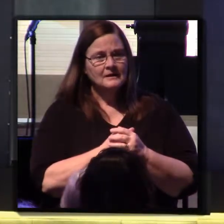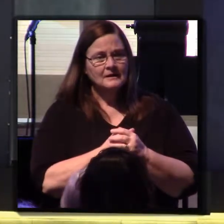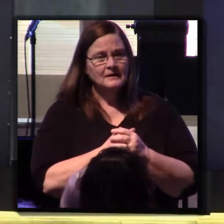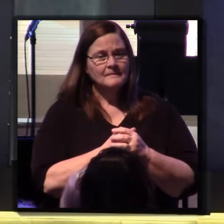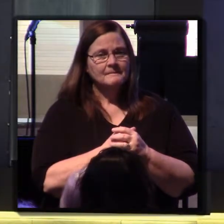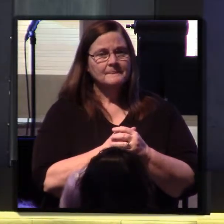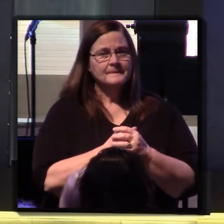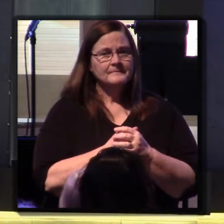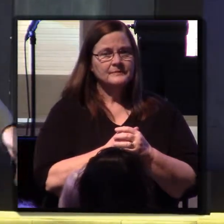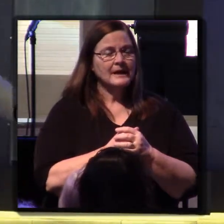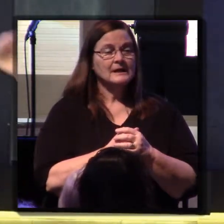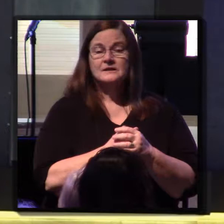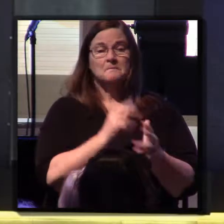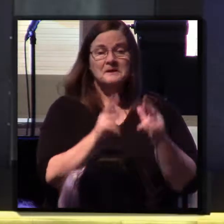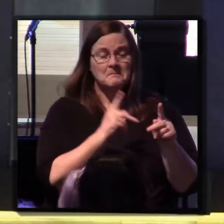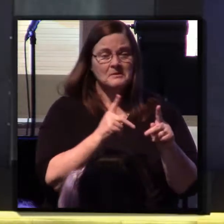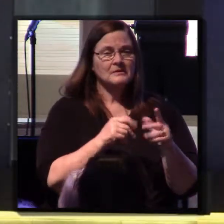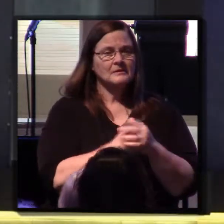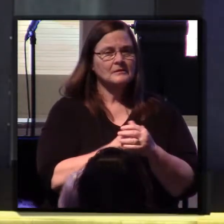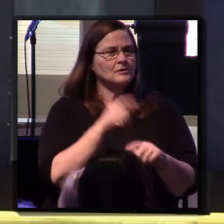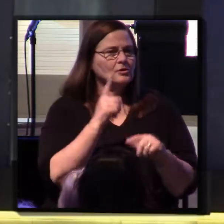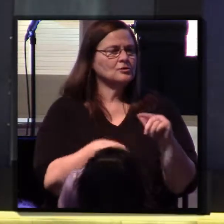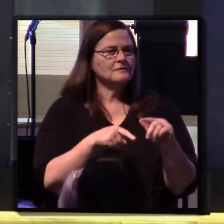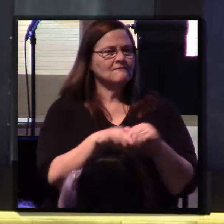the place of fulfillment, and humanity's